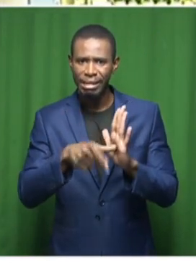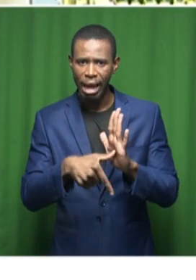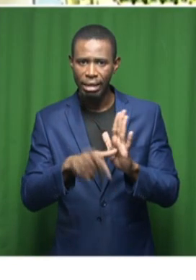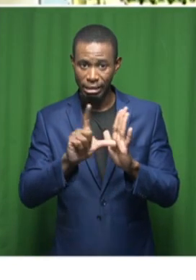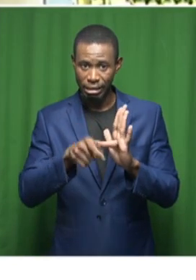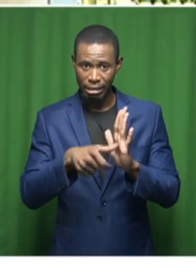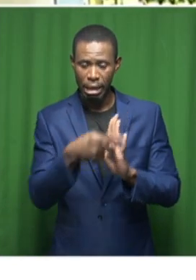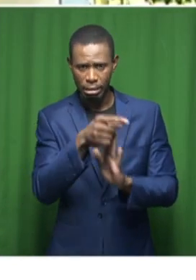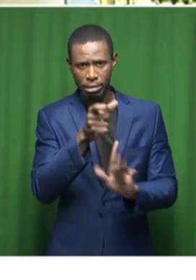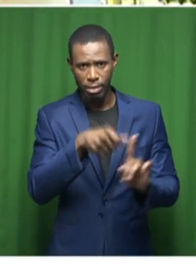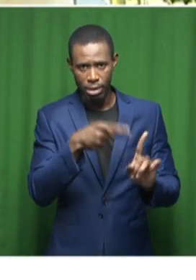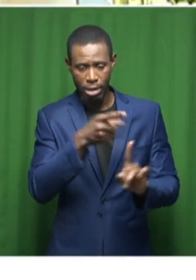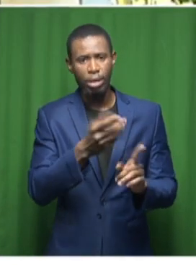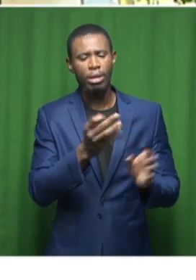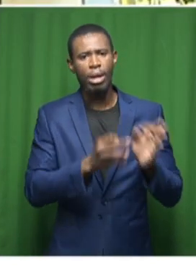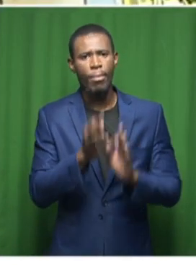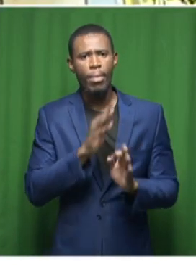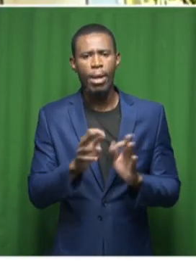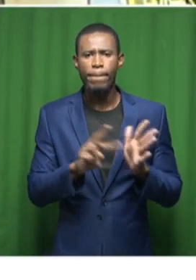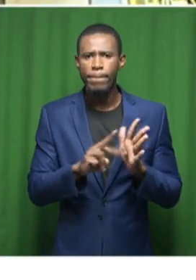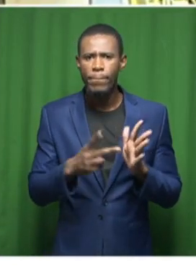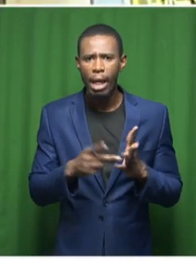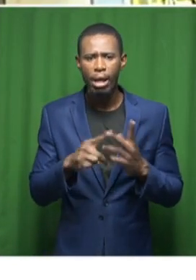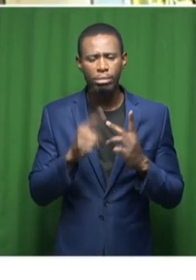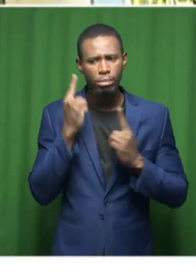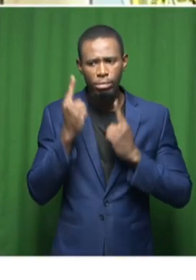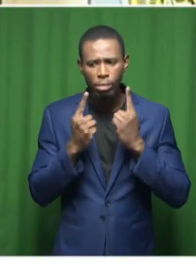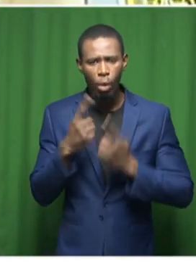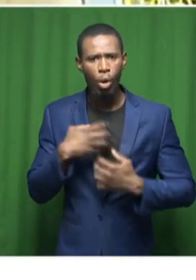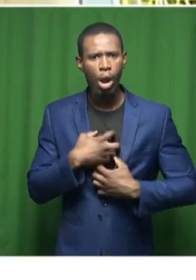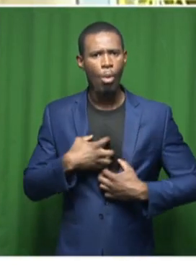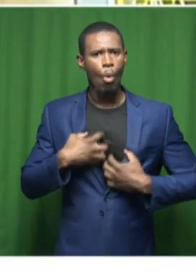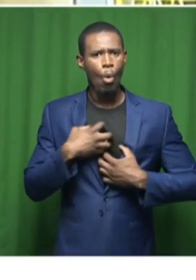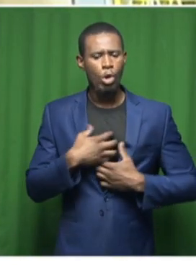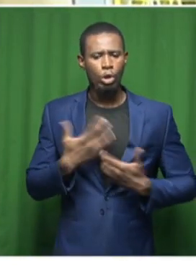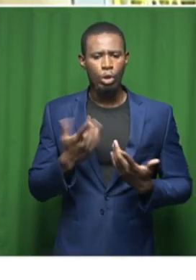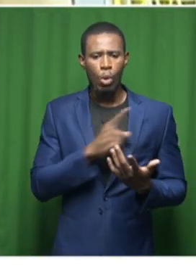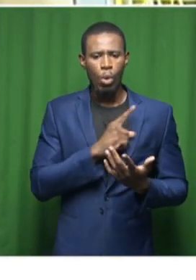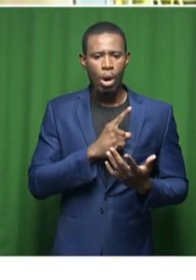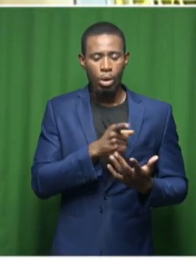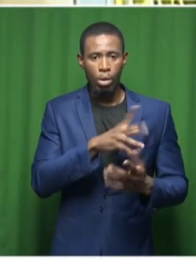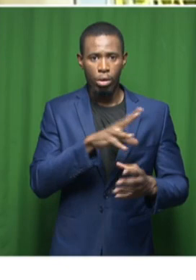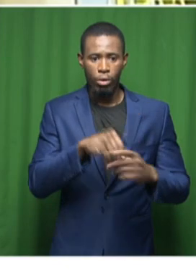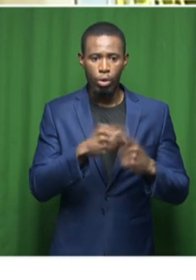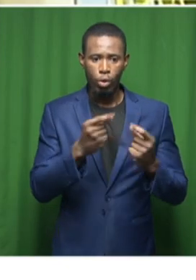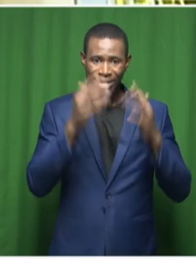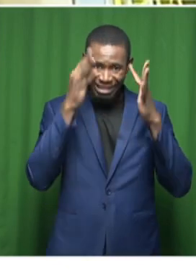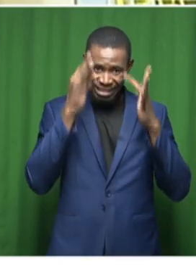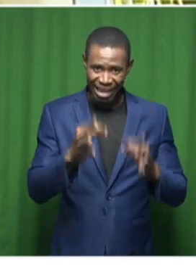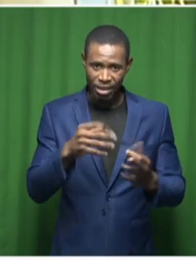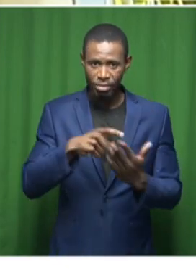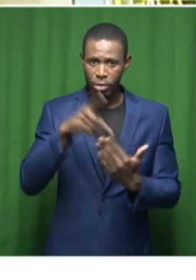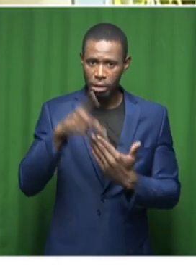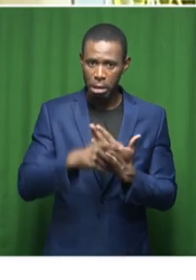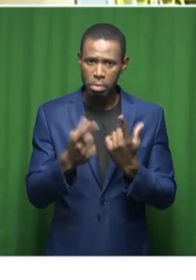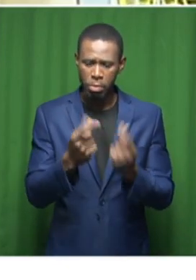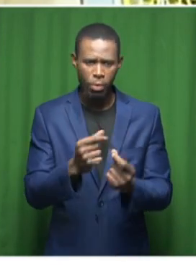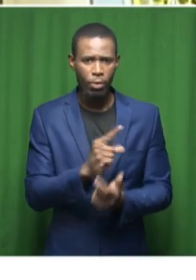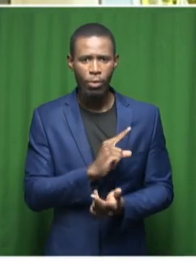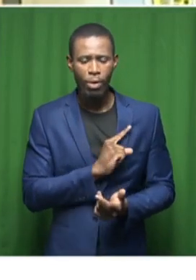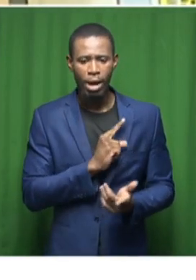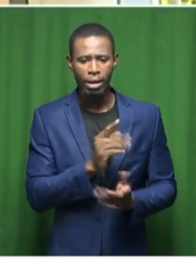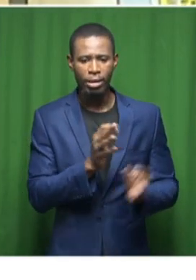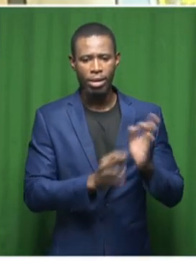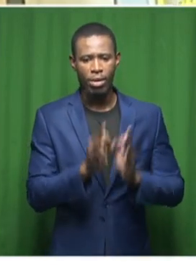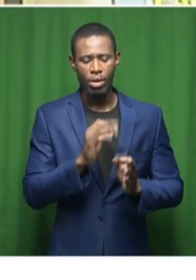the motions and the planning and the thoughts that went through the decision to go ahead with this project. Well,